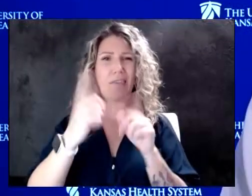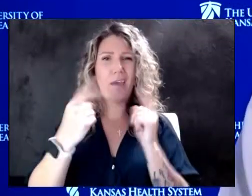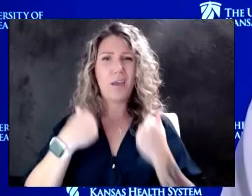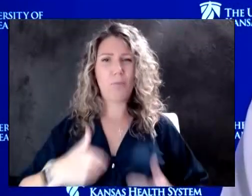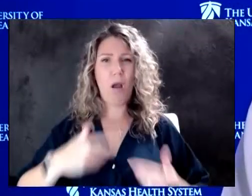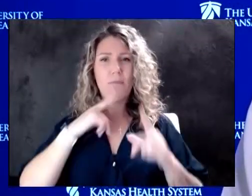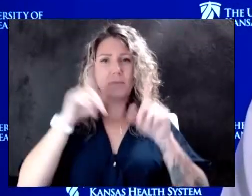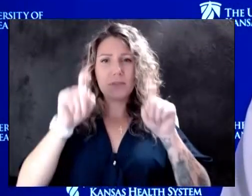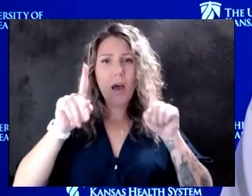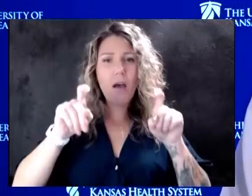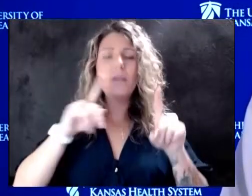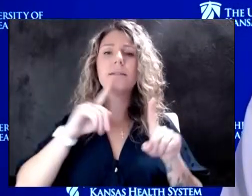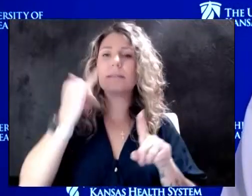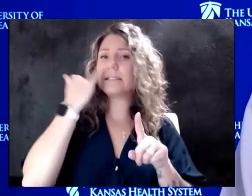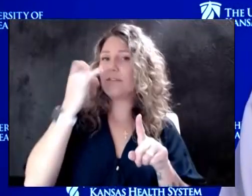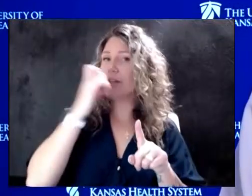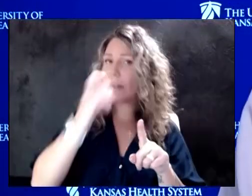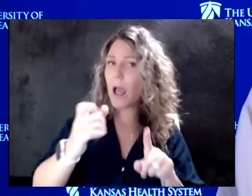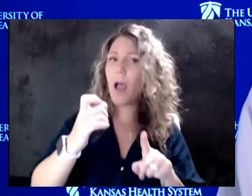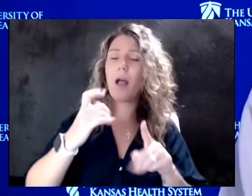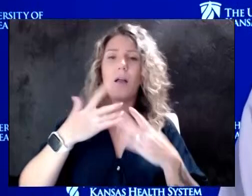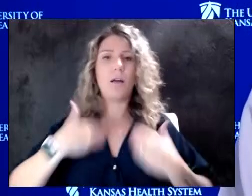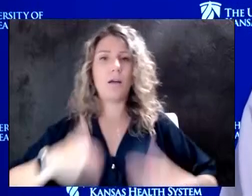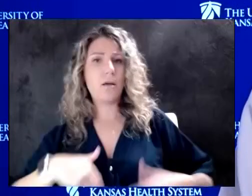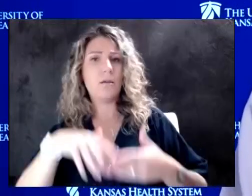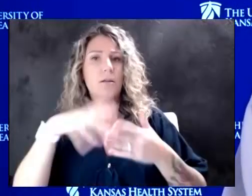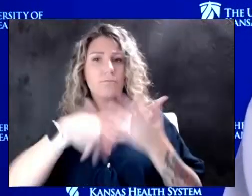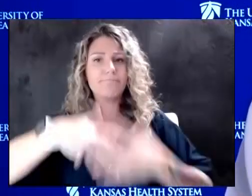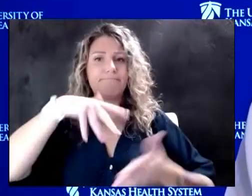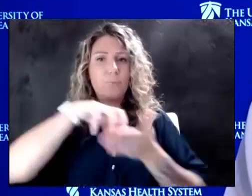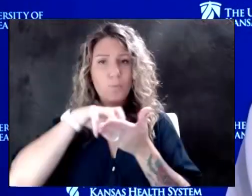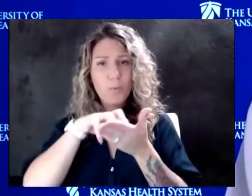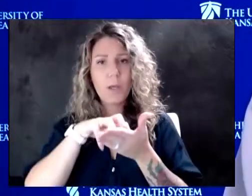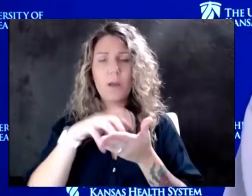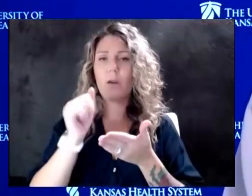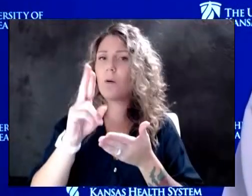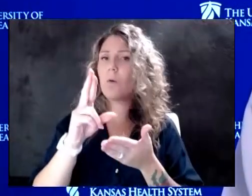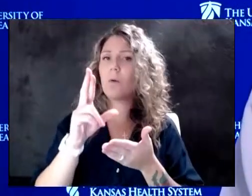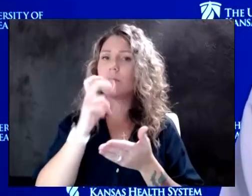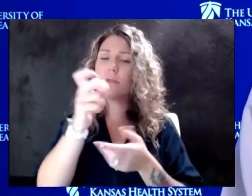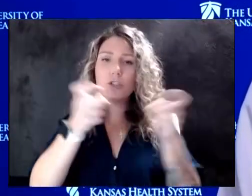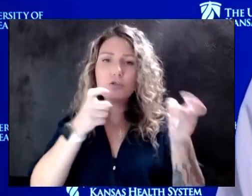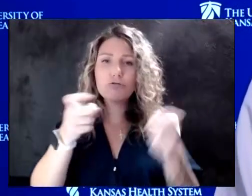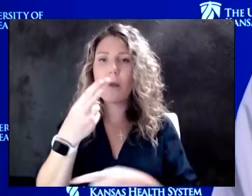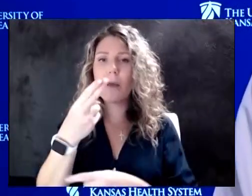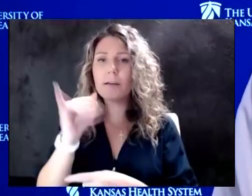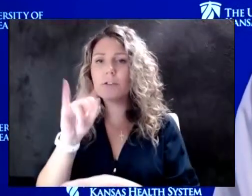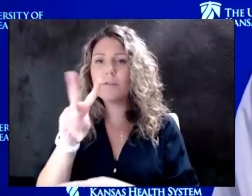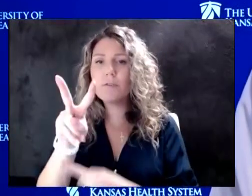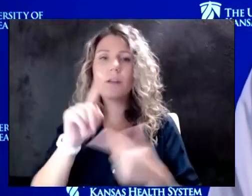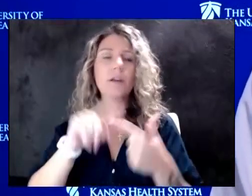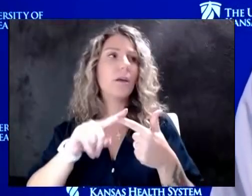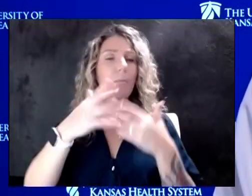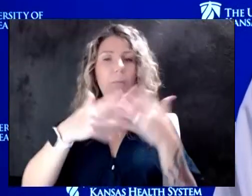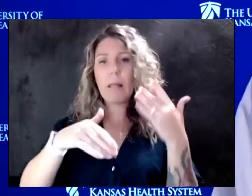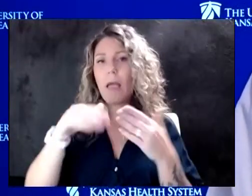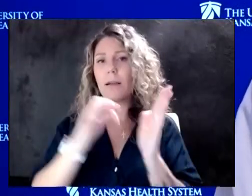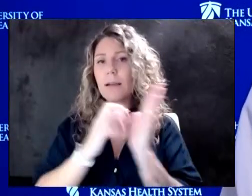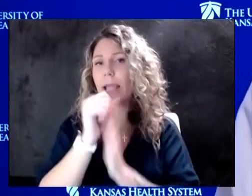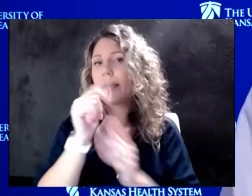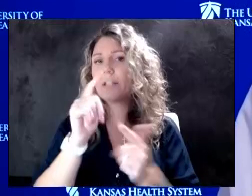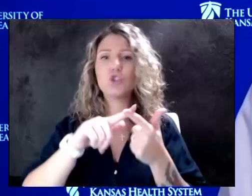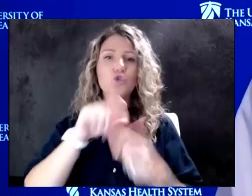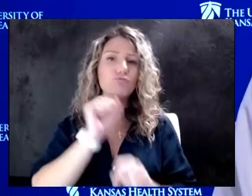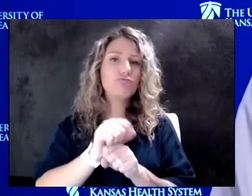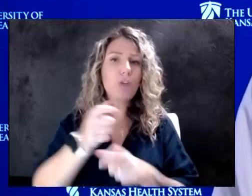not immunocompromised, such as uncontrolled HIV, blood cancer, chemotherapy, solid organ transplant, if you don't